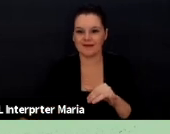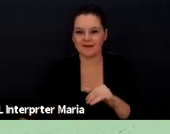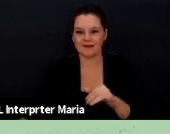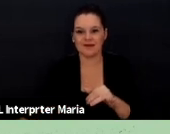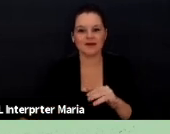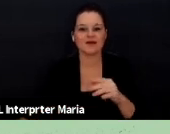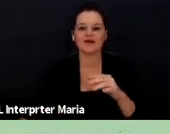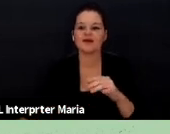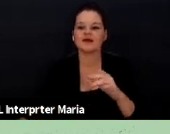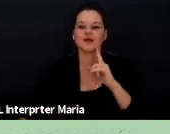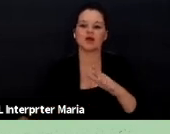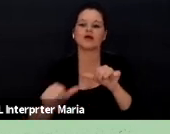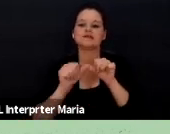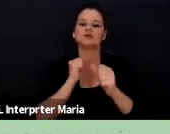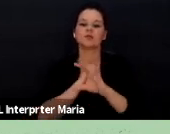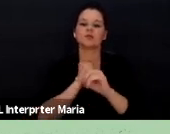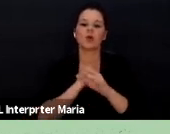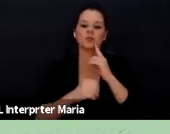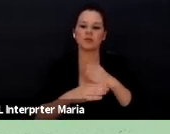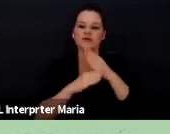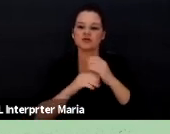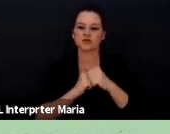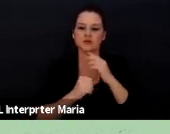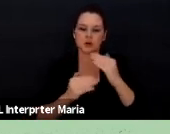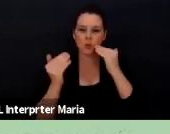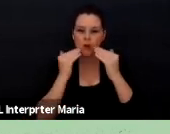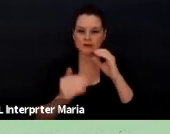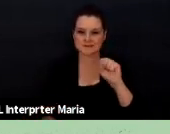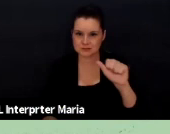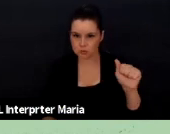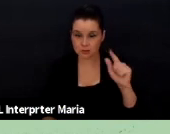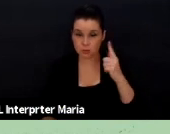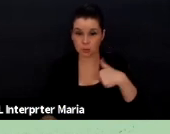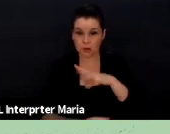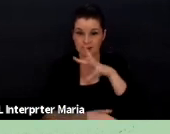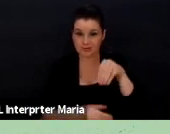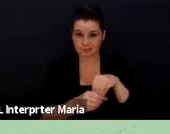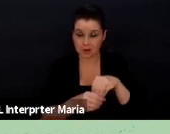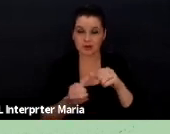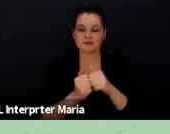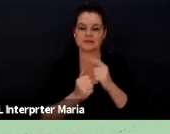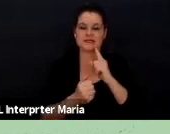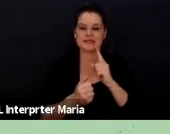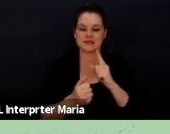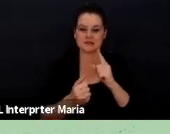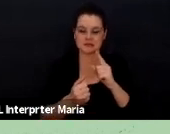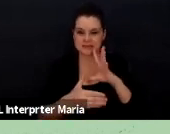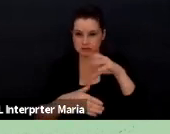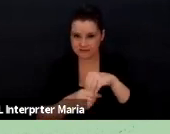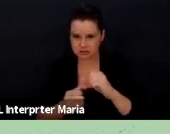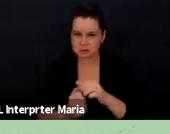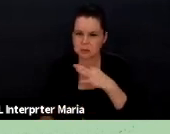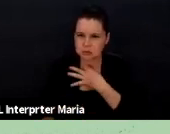to promote prevention and awareness of sexual assault. We are involved in upstander intervention, which I am so curious